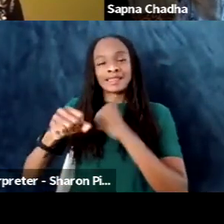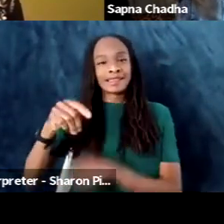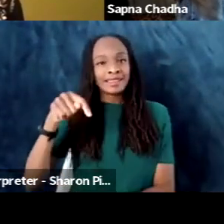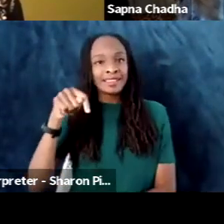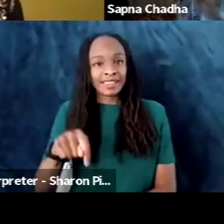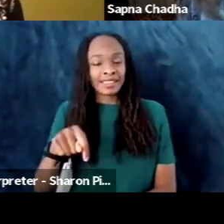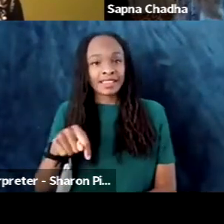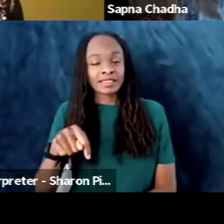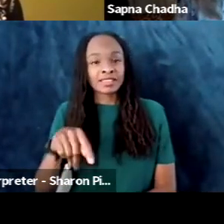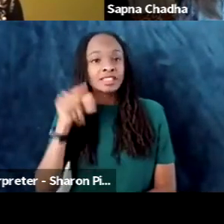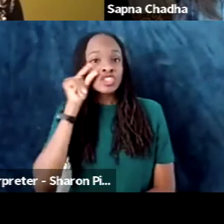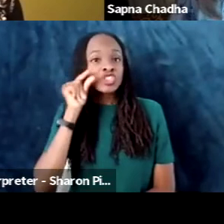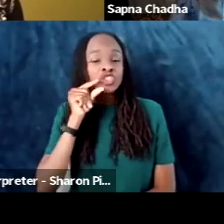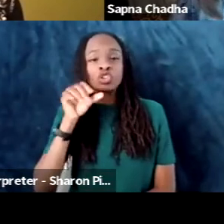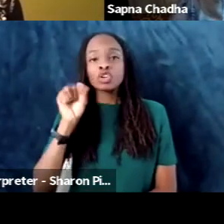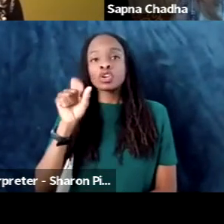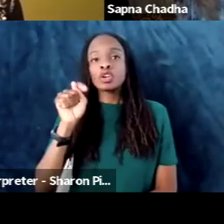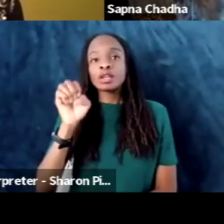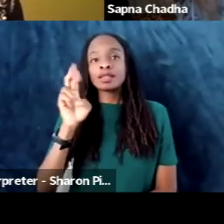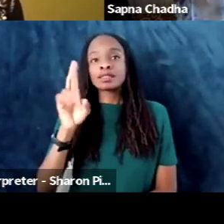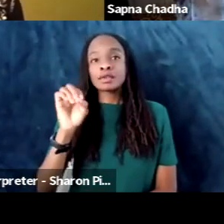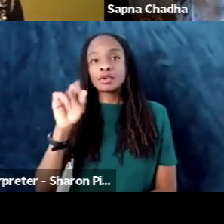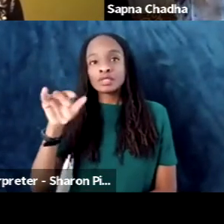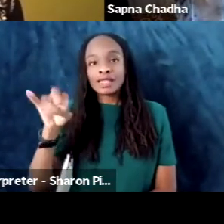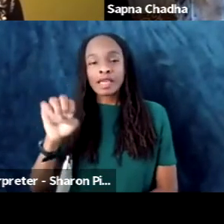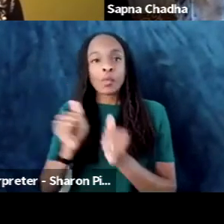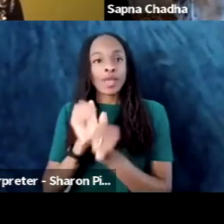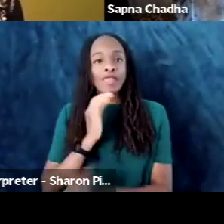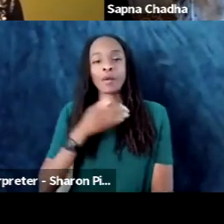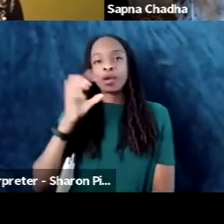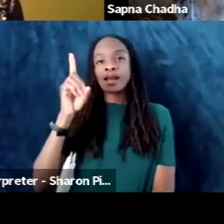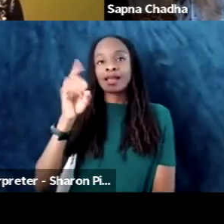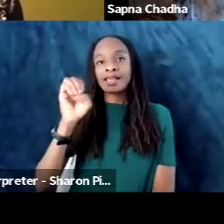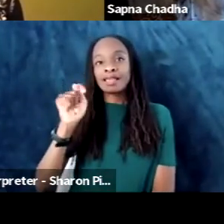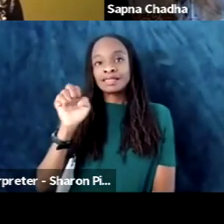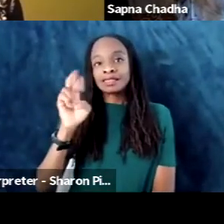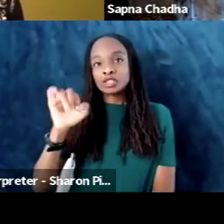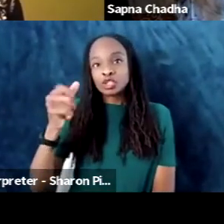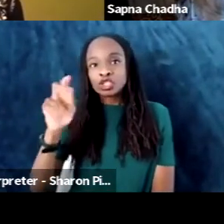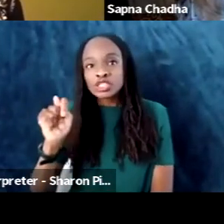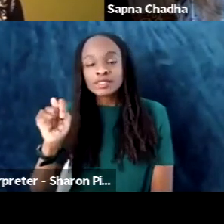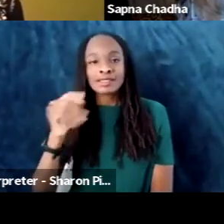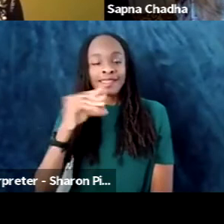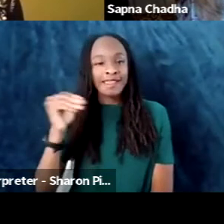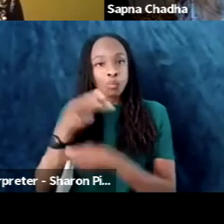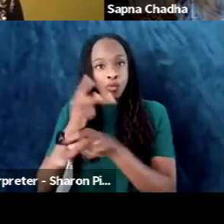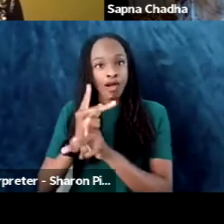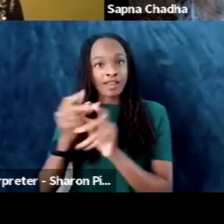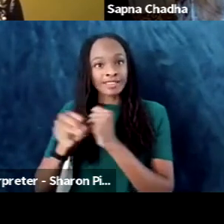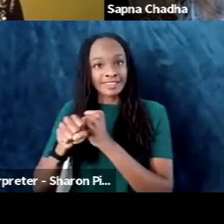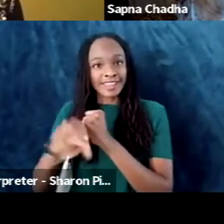of gender stereotypes in our detergent advertising, even in our product advertising. We